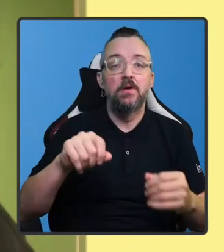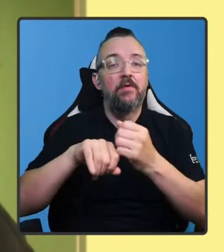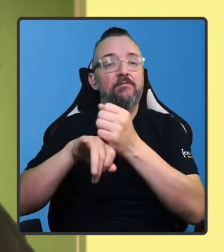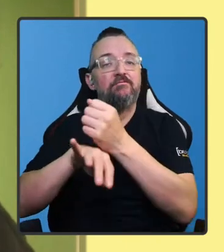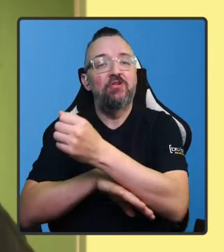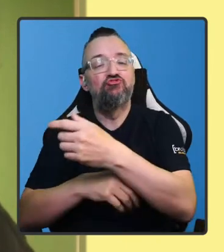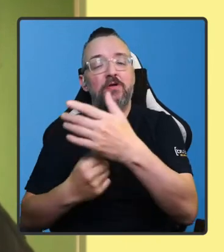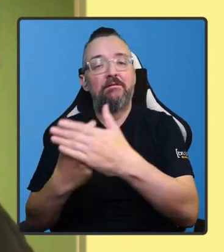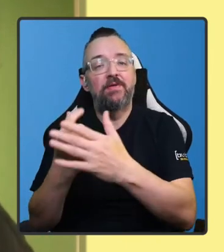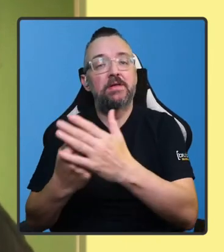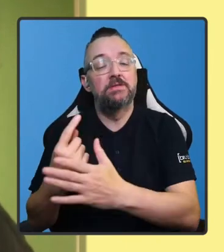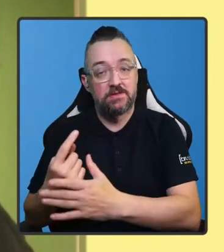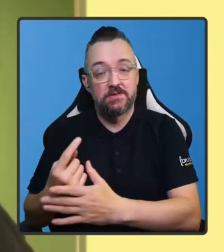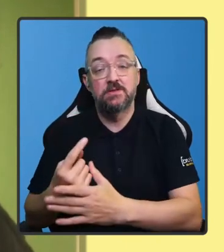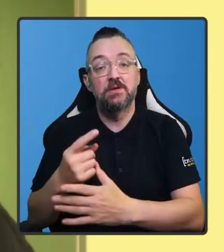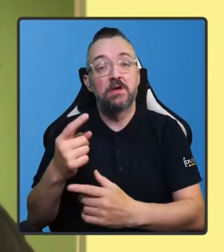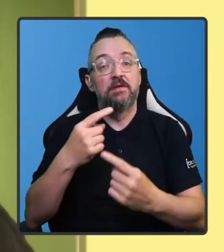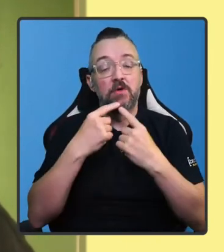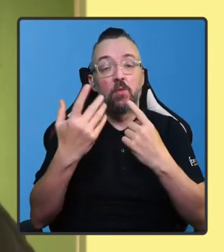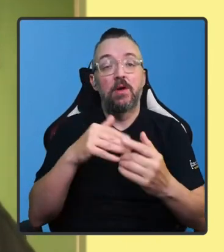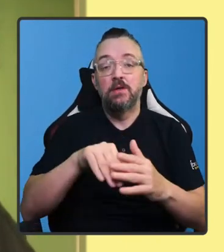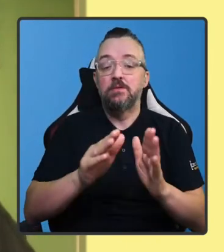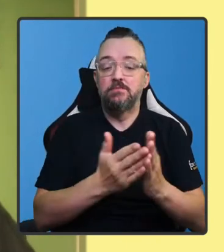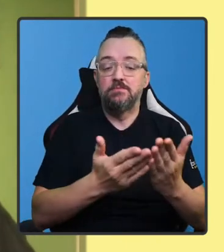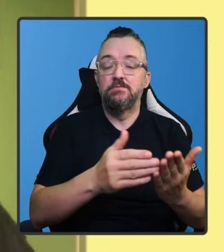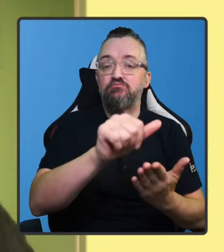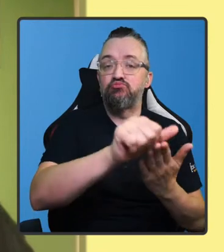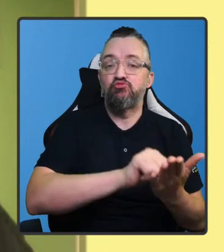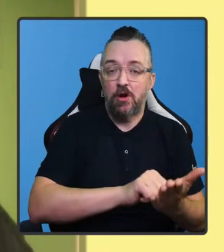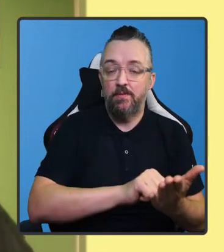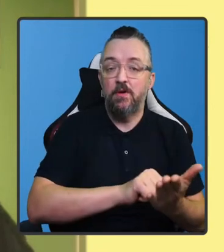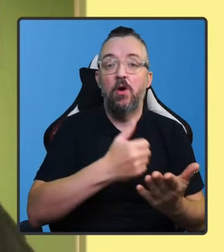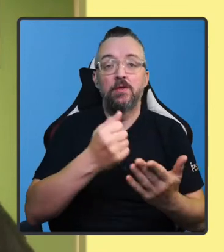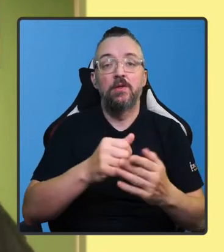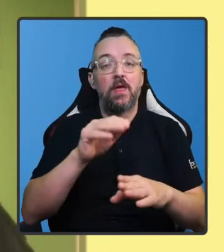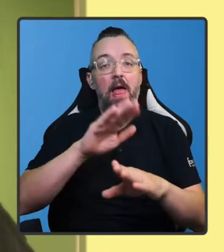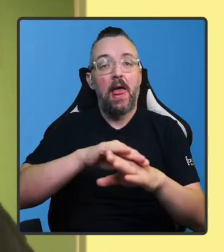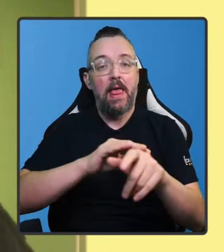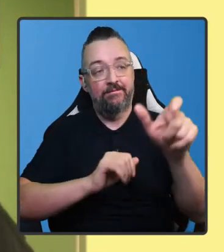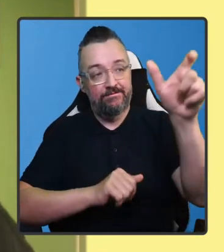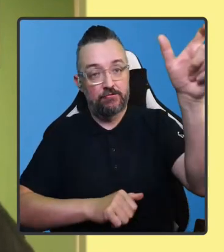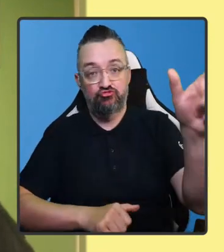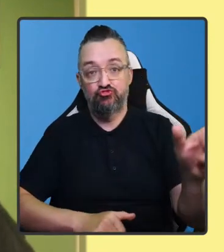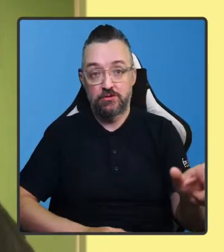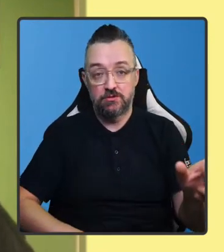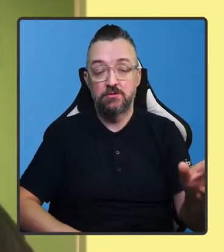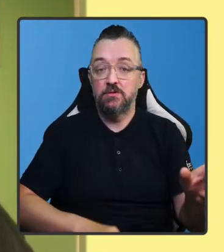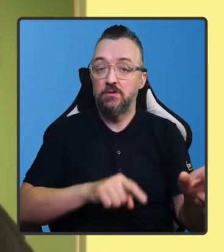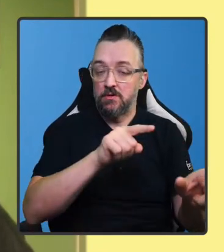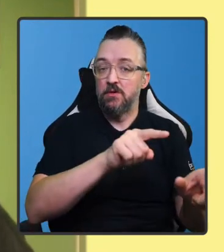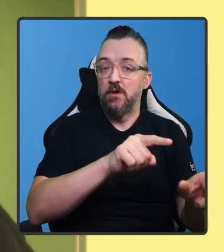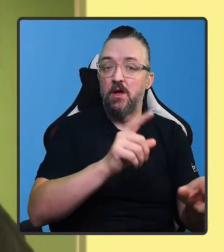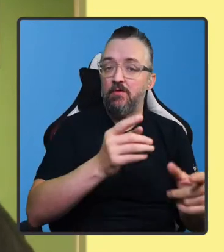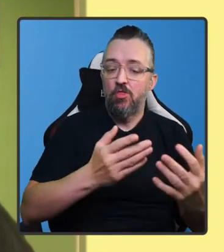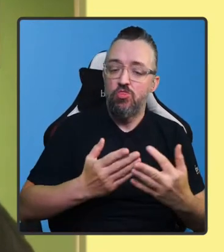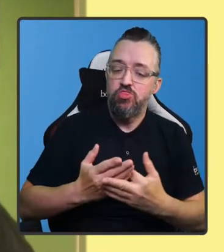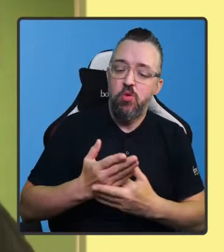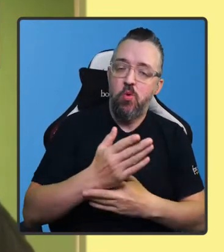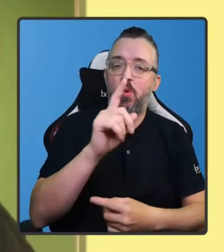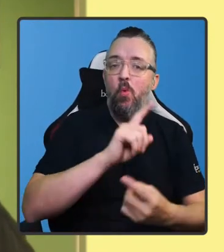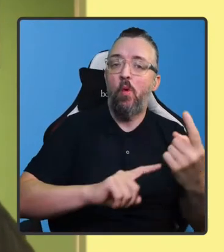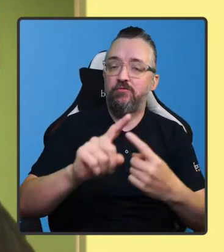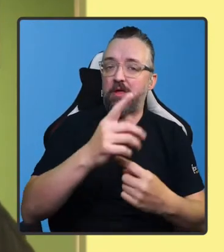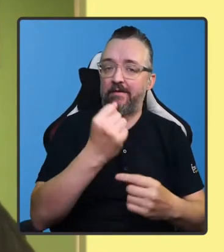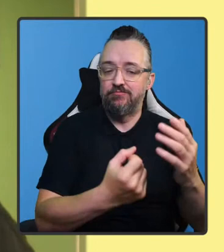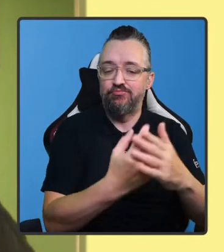more information about these in your programme and you'll find them on the left-hand side of your screen. These run all the way through conference. If you can